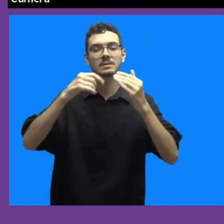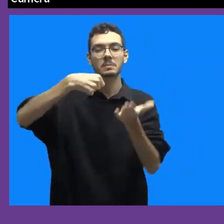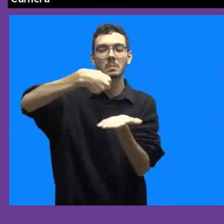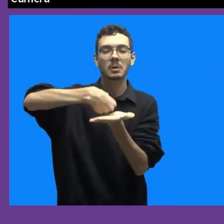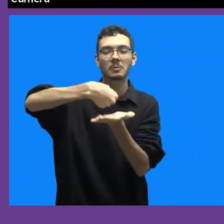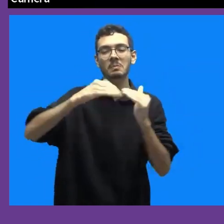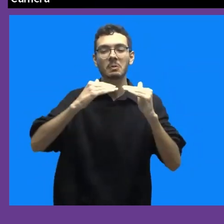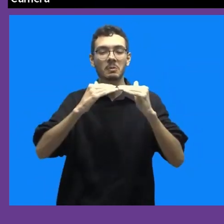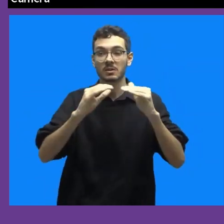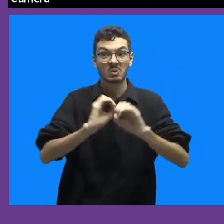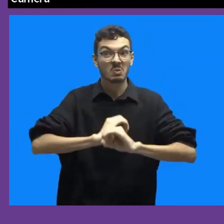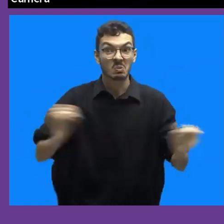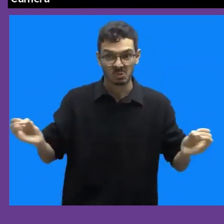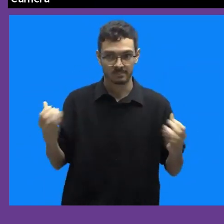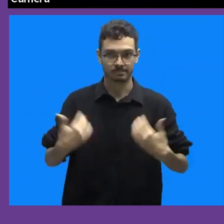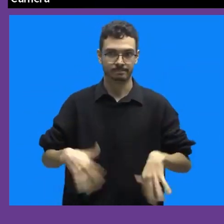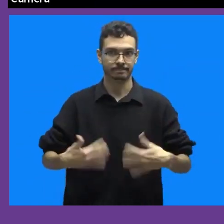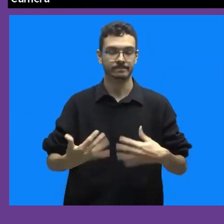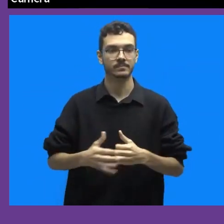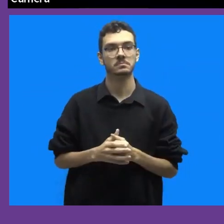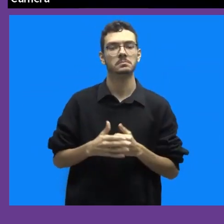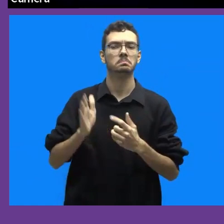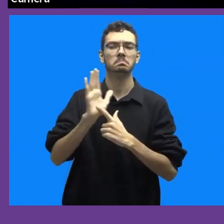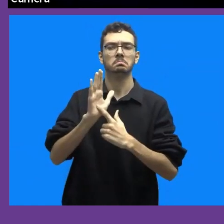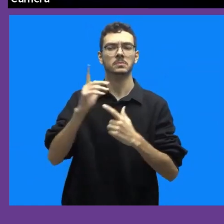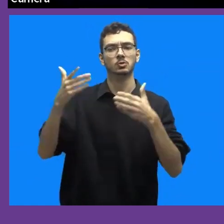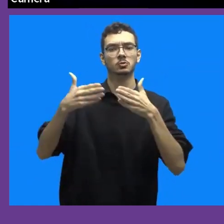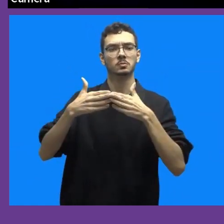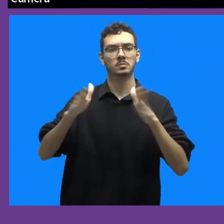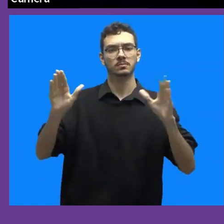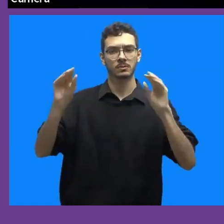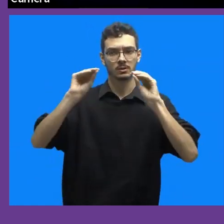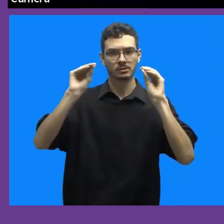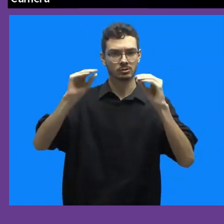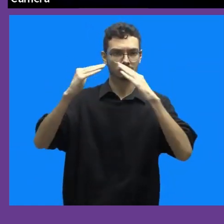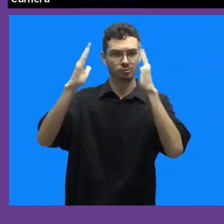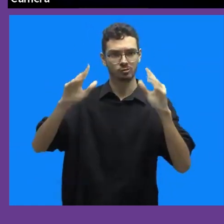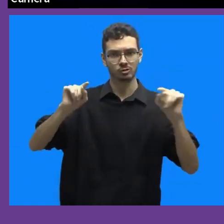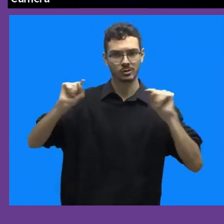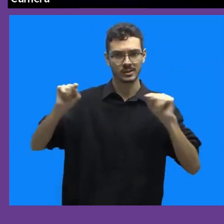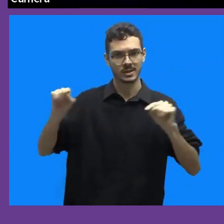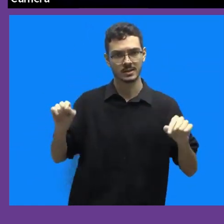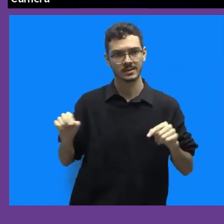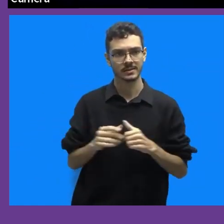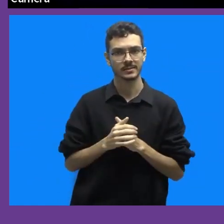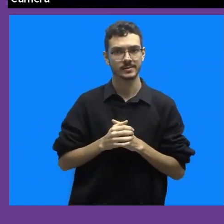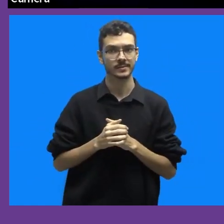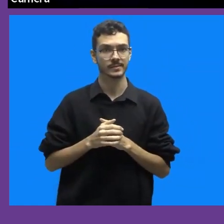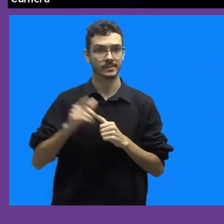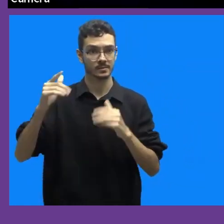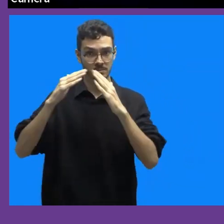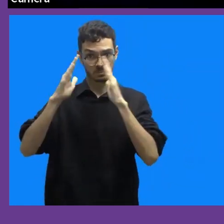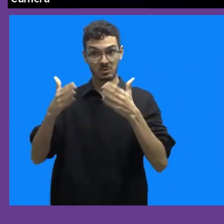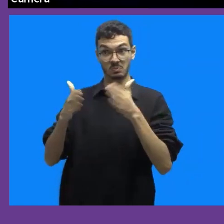So to begin, I would revisit some of the key themes that emerged